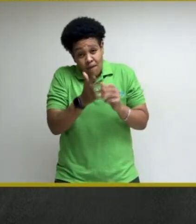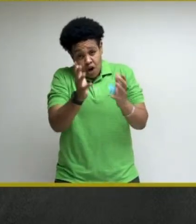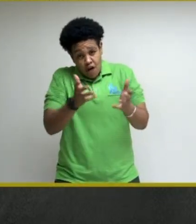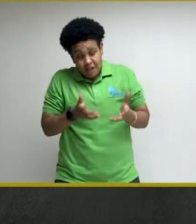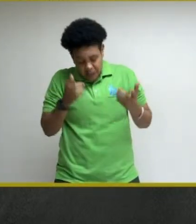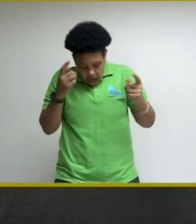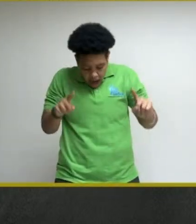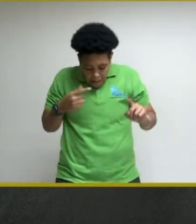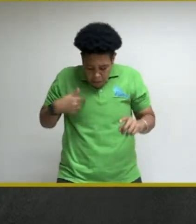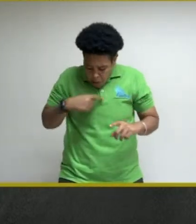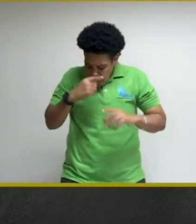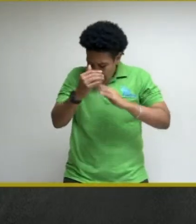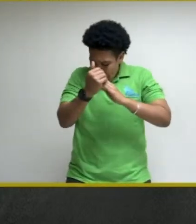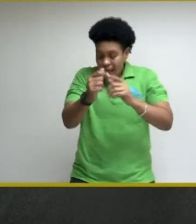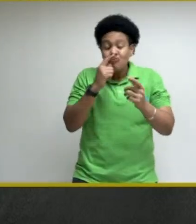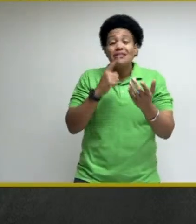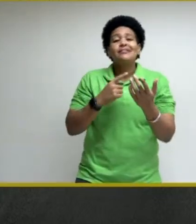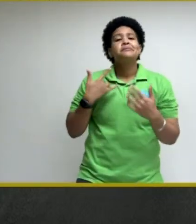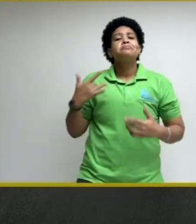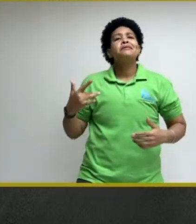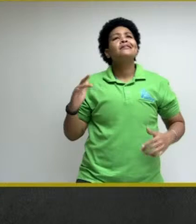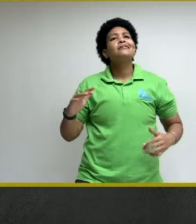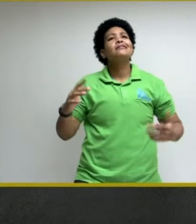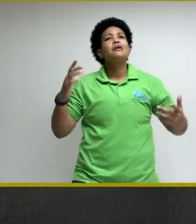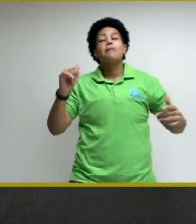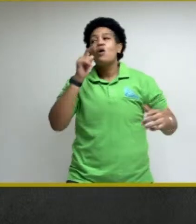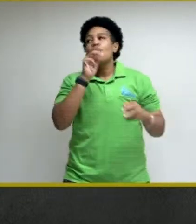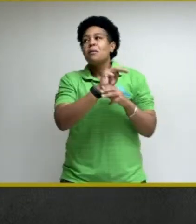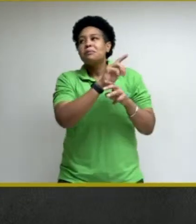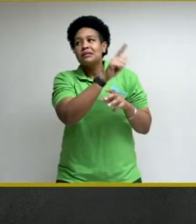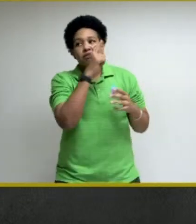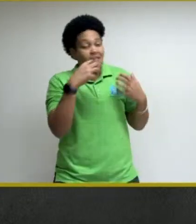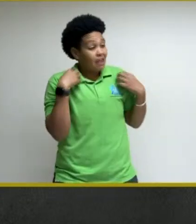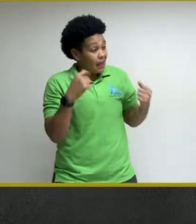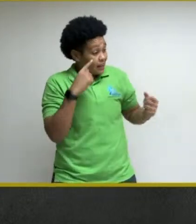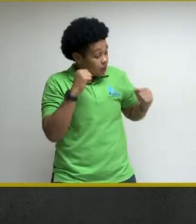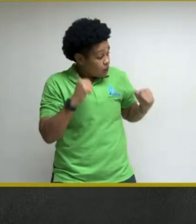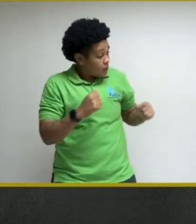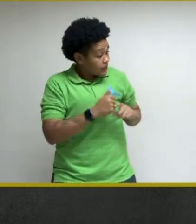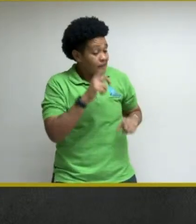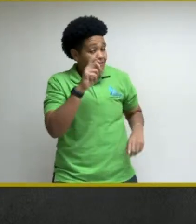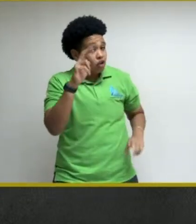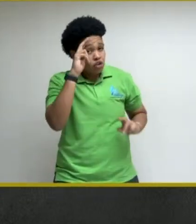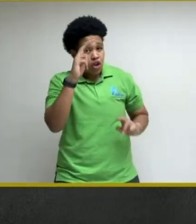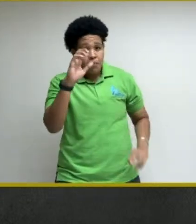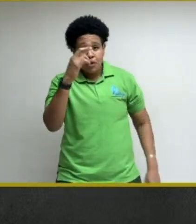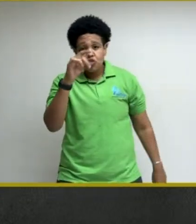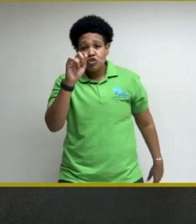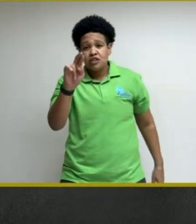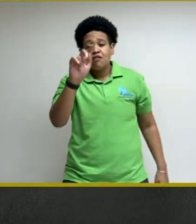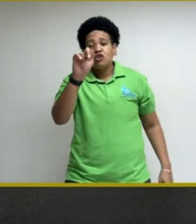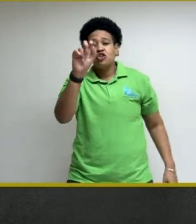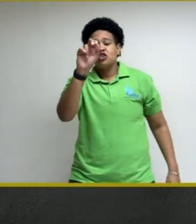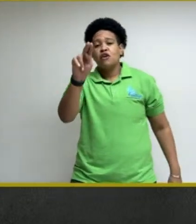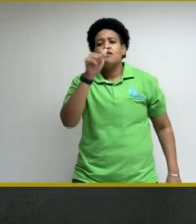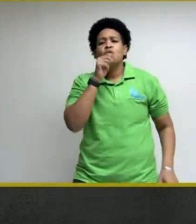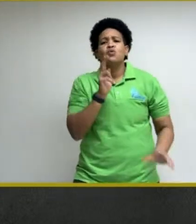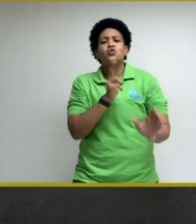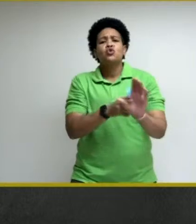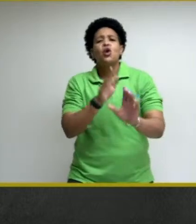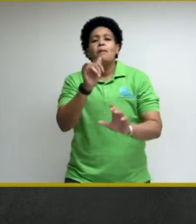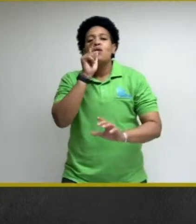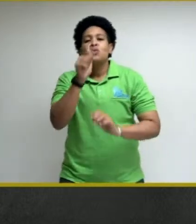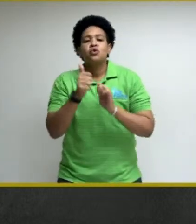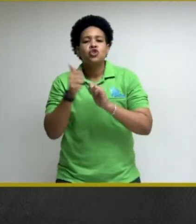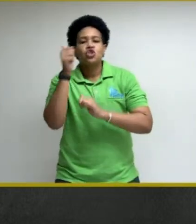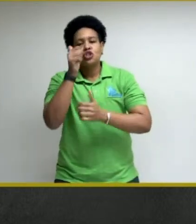conversations. We're led, as is customary this evening, by our Minister of Health and Wellness, Dr. the Honorable Christopher Tufton, who is joined by our